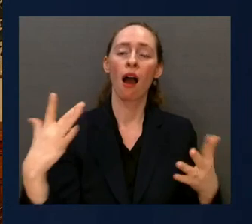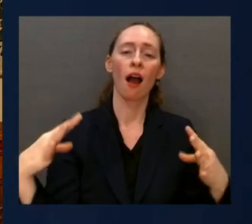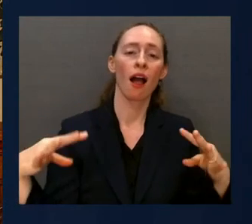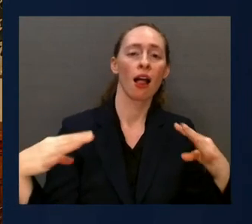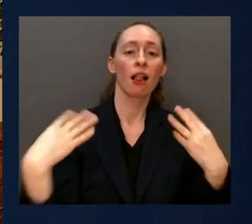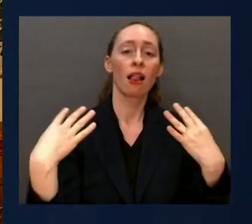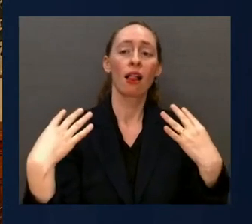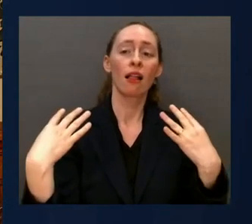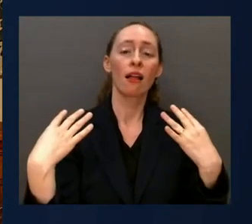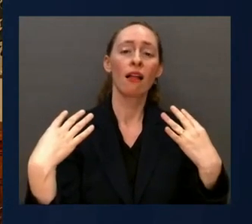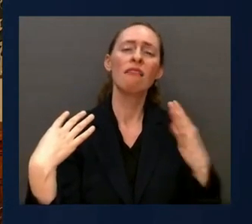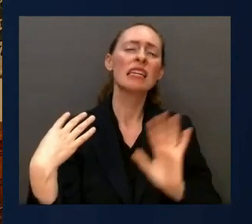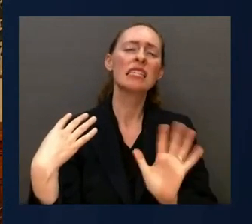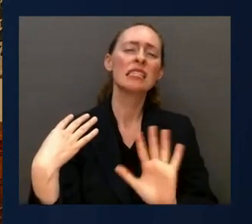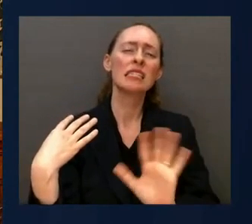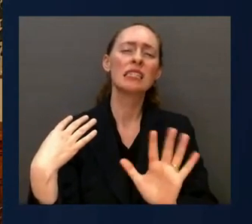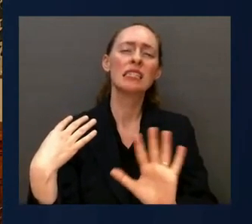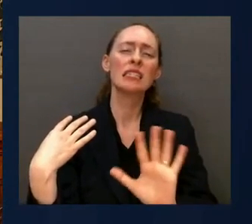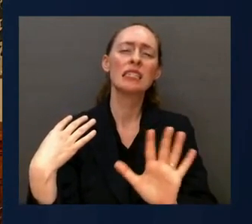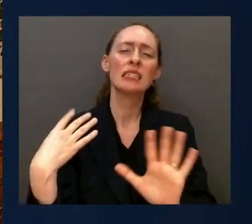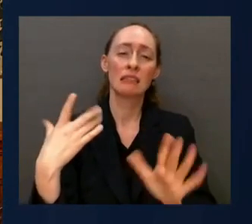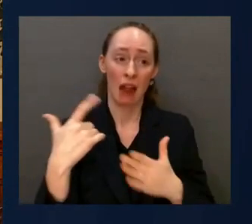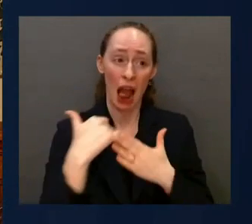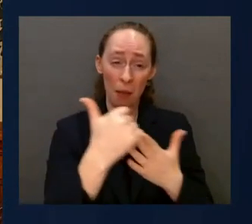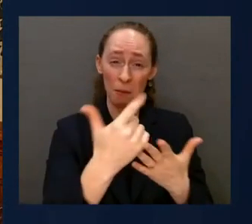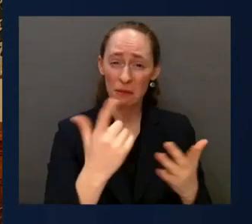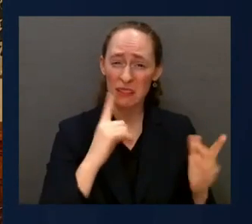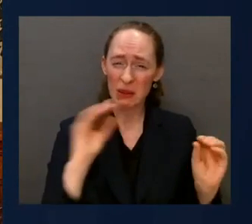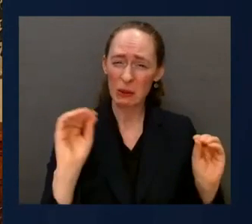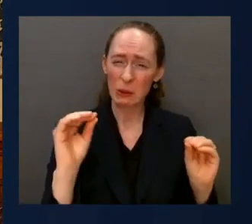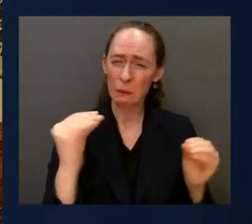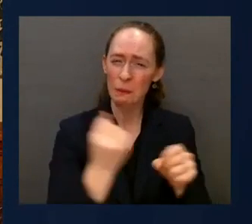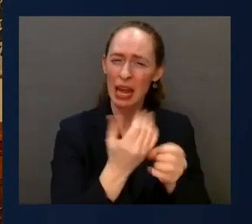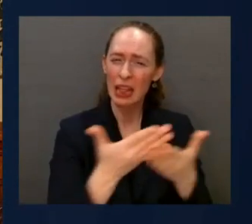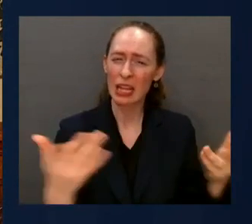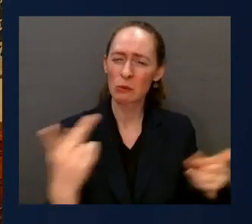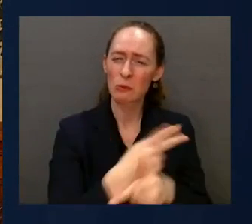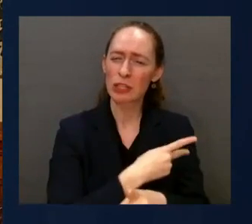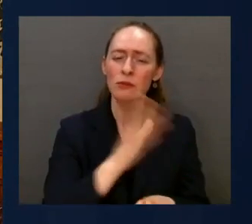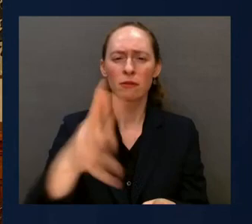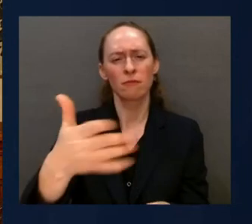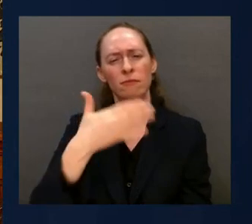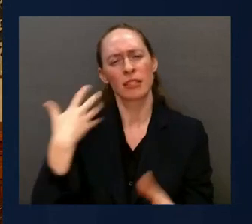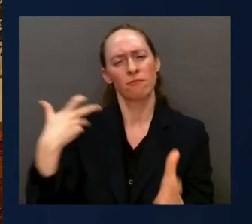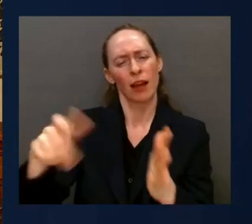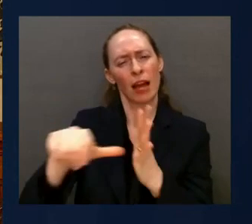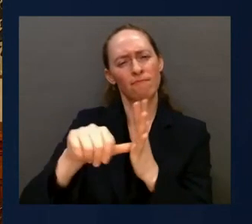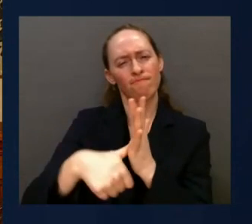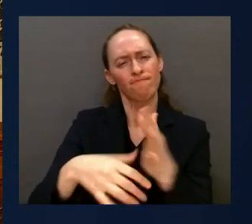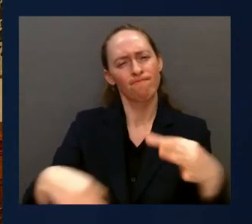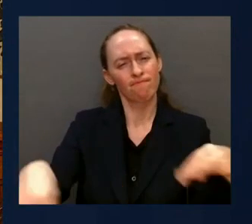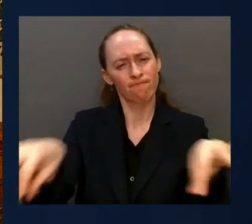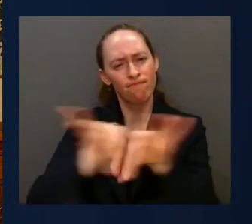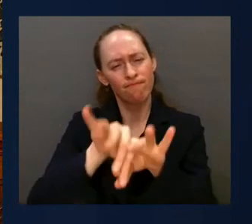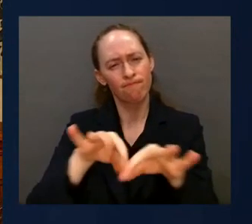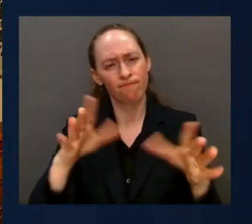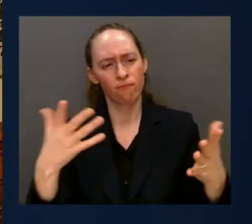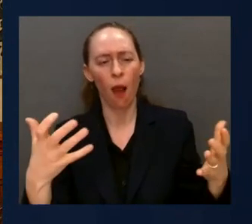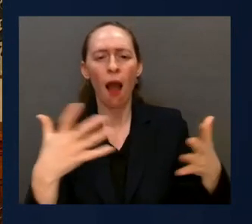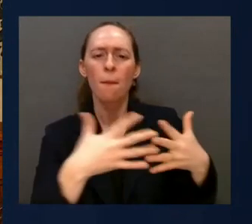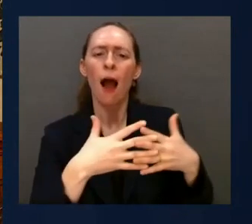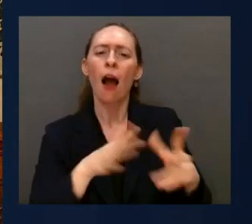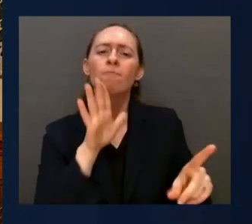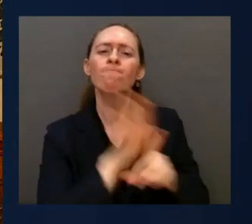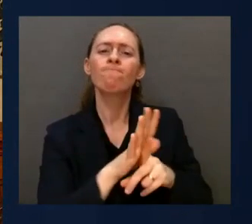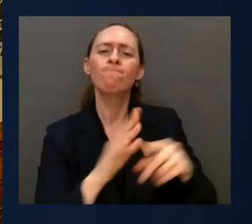restore the soul of this nation, to rebuild the backbone of America, America's middle class, and to unite the country. We've been sent here to